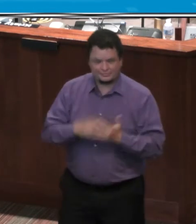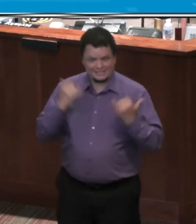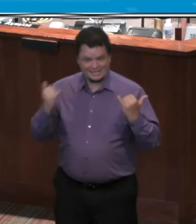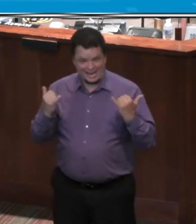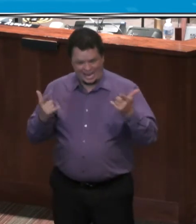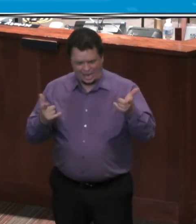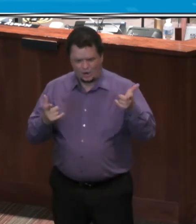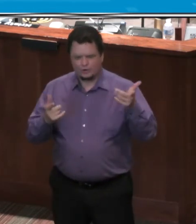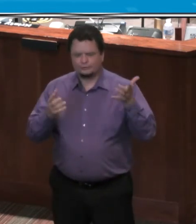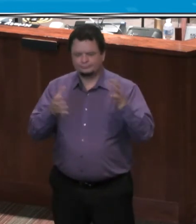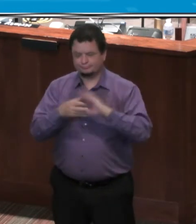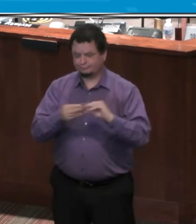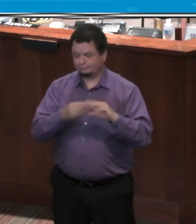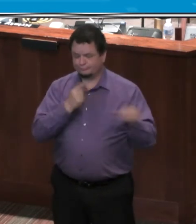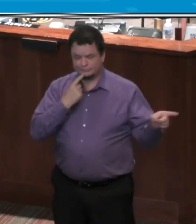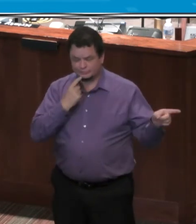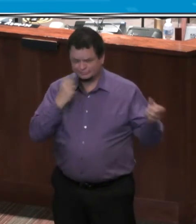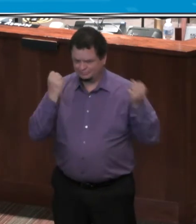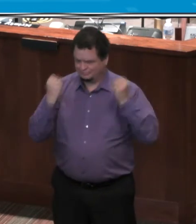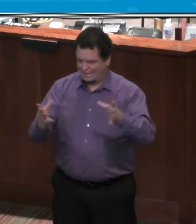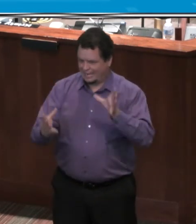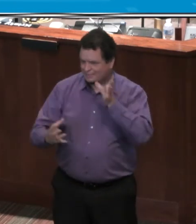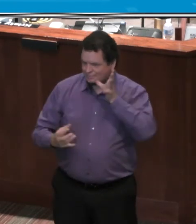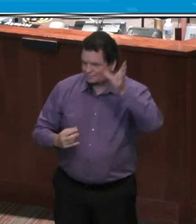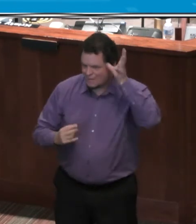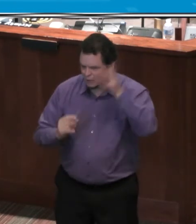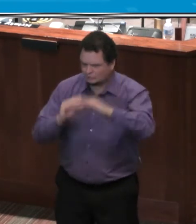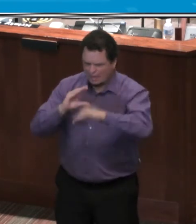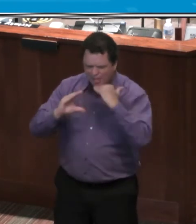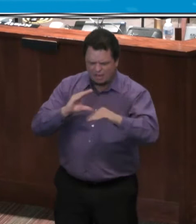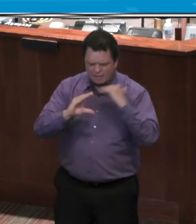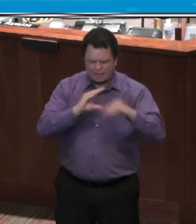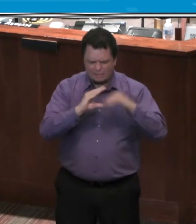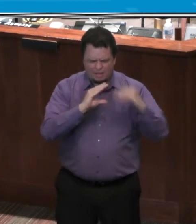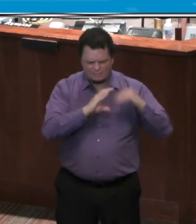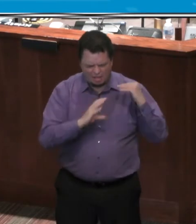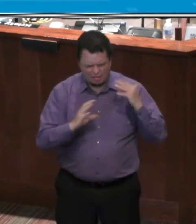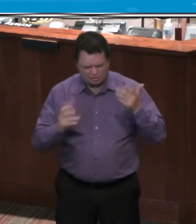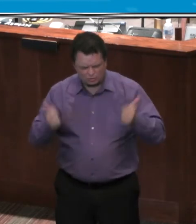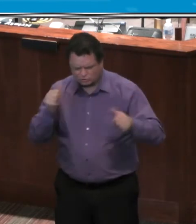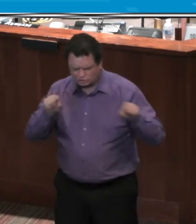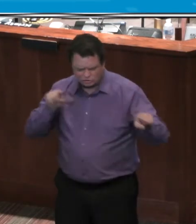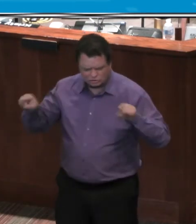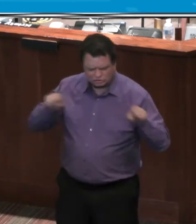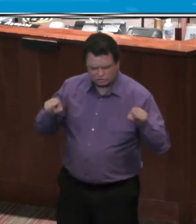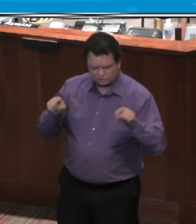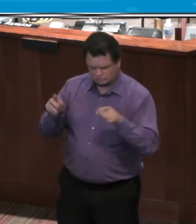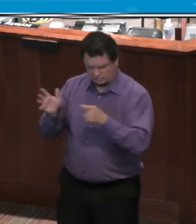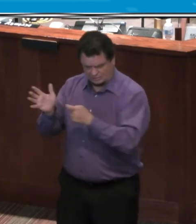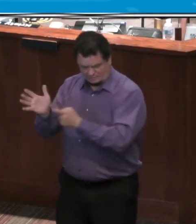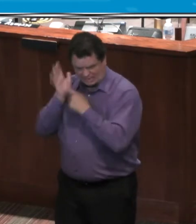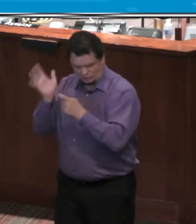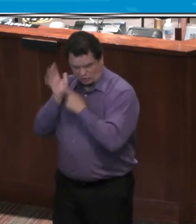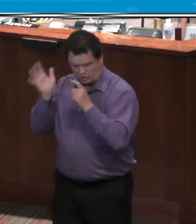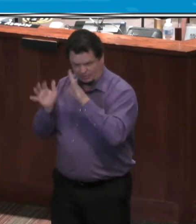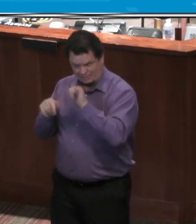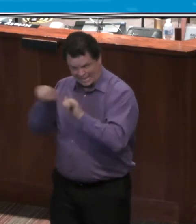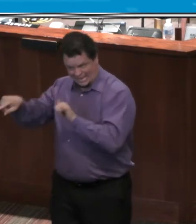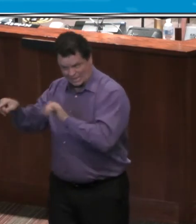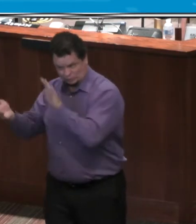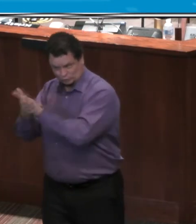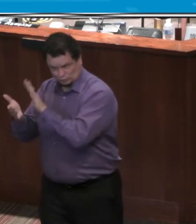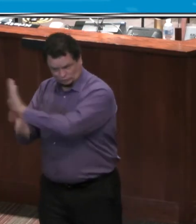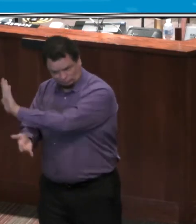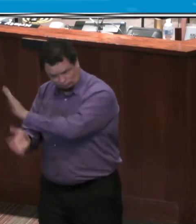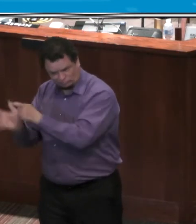school mandates or mandates from public health. So it might be nice if they're not already posted,